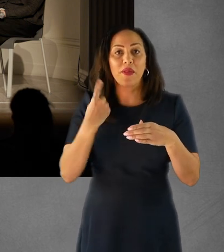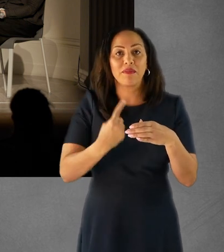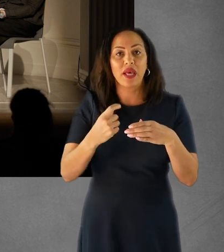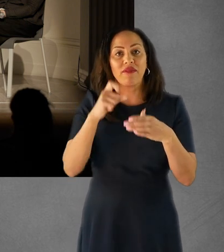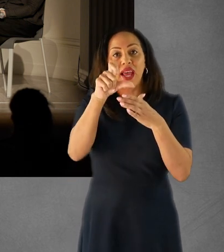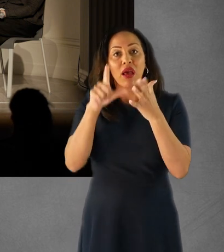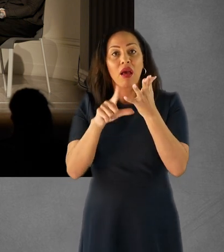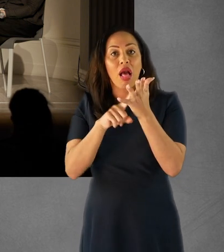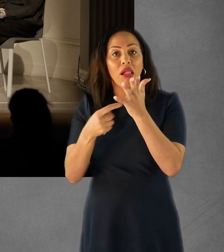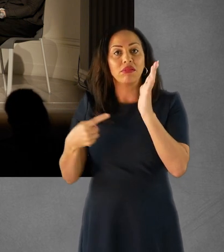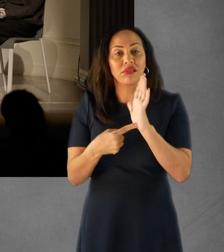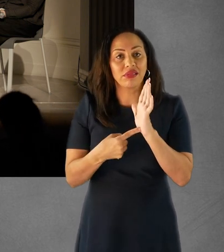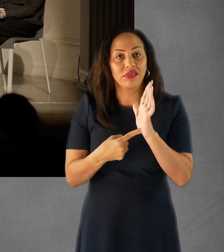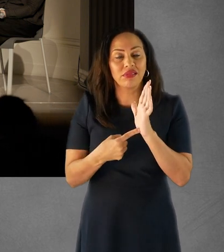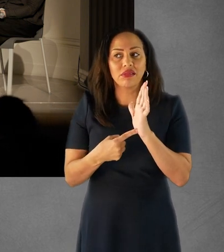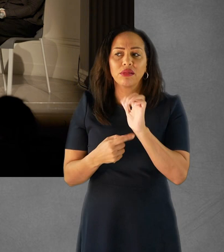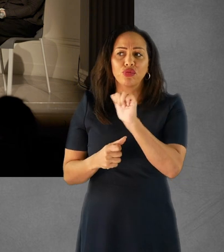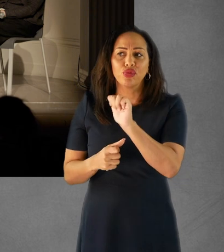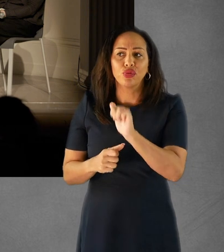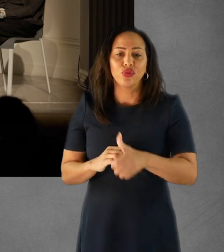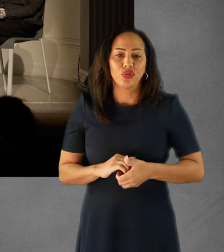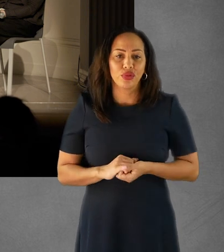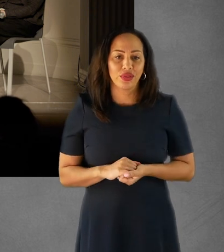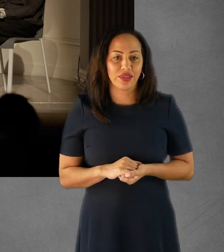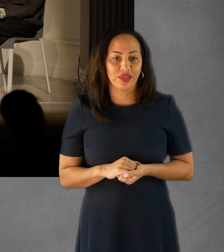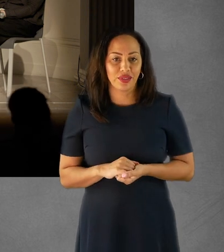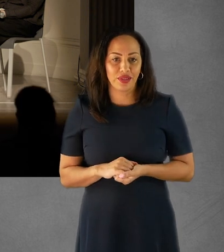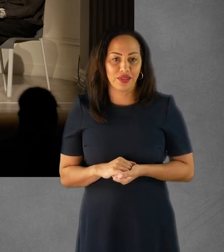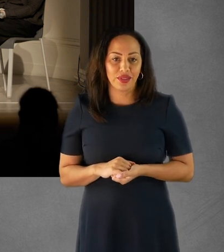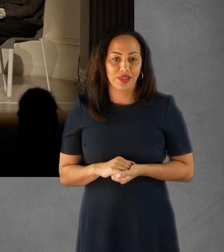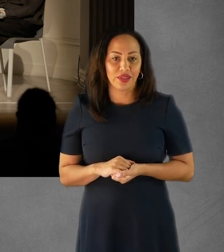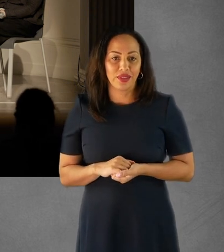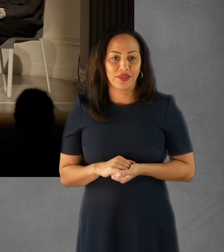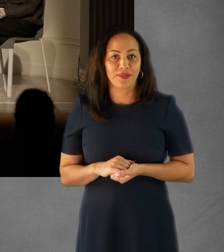Yeah, you're good. I'm sort of, we're not all missing out, we just need to look after